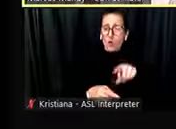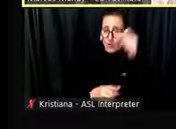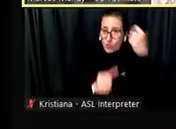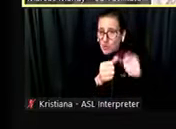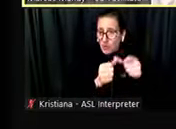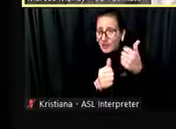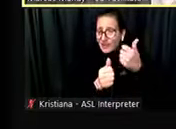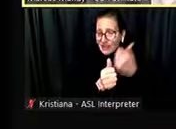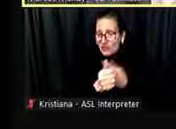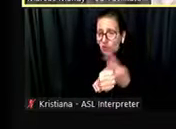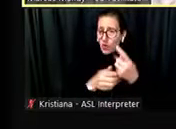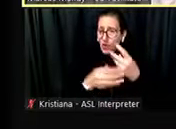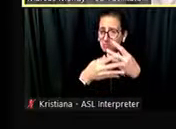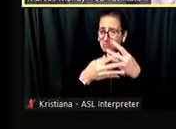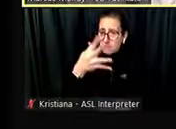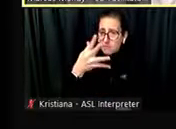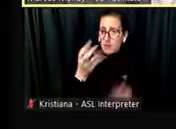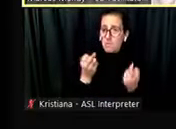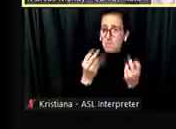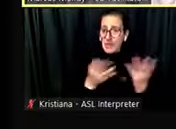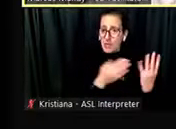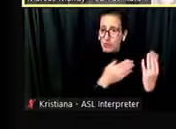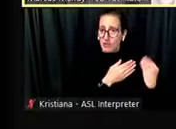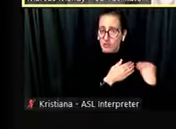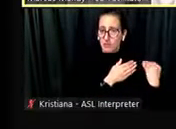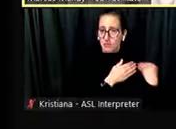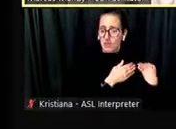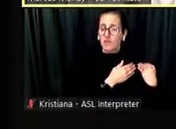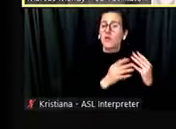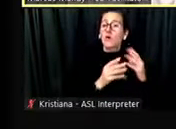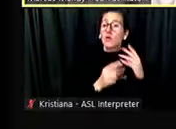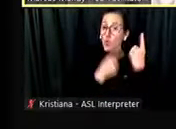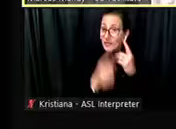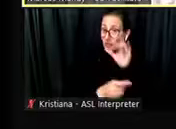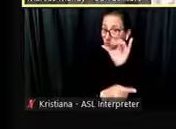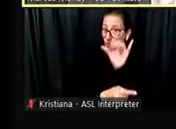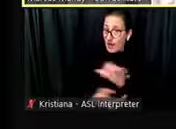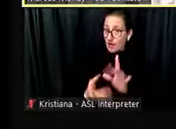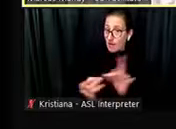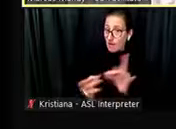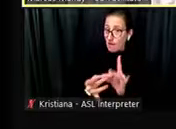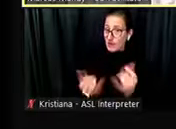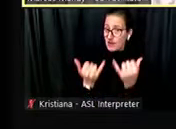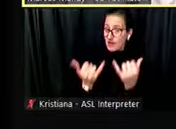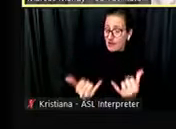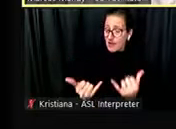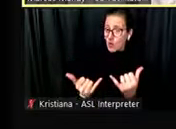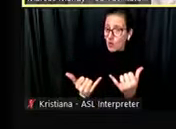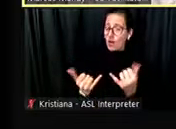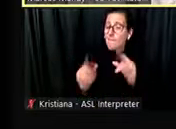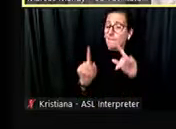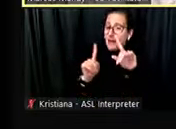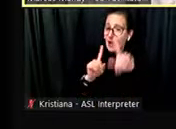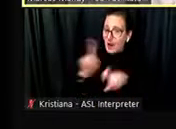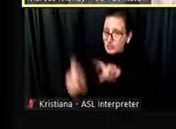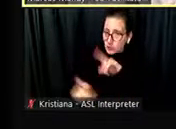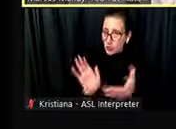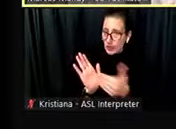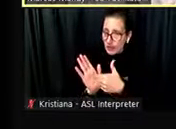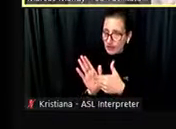all to get ready to take another poll. And I will ask